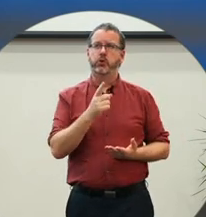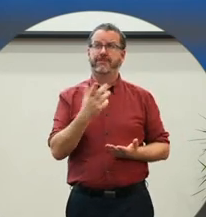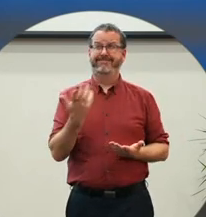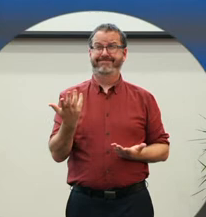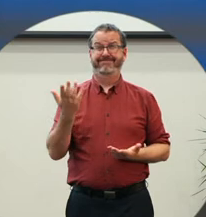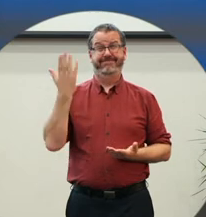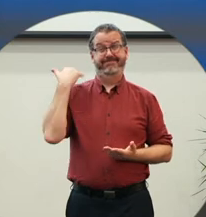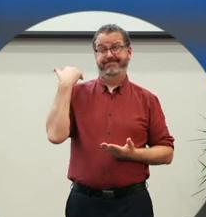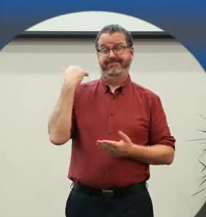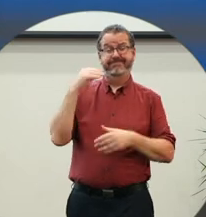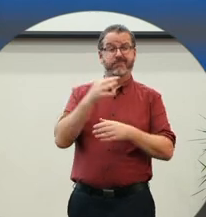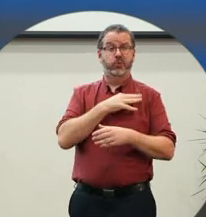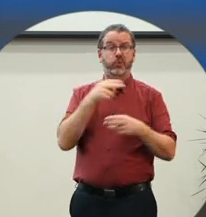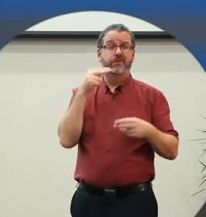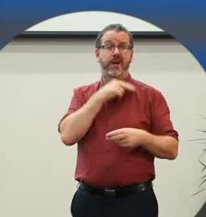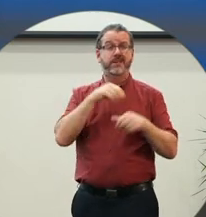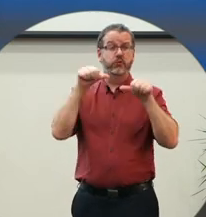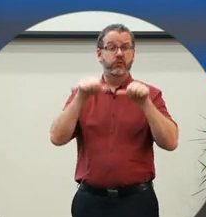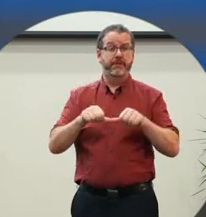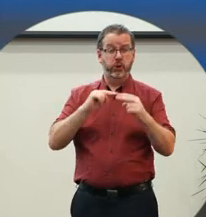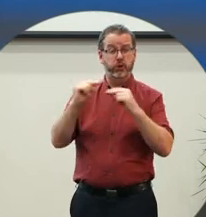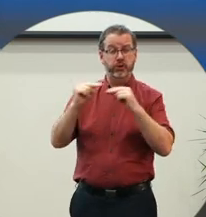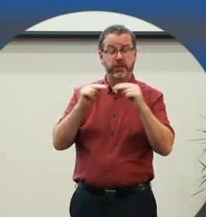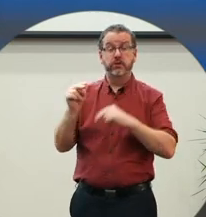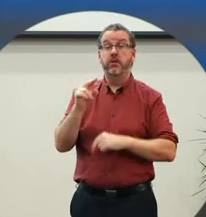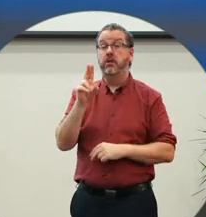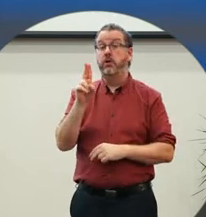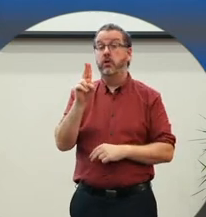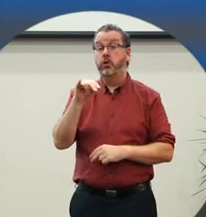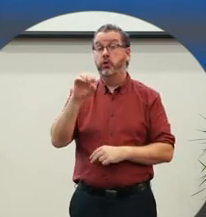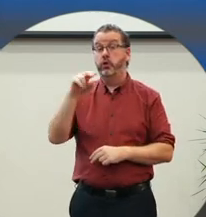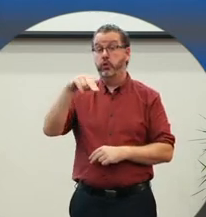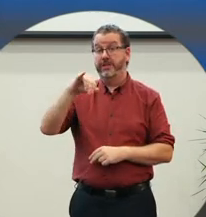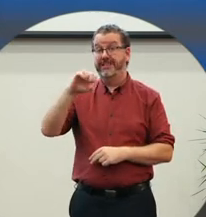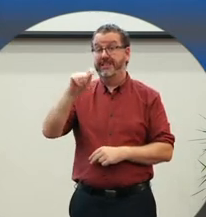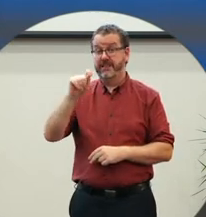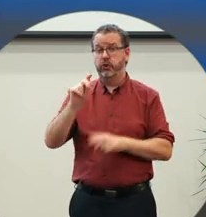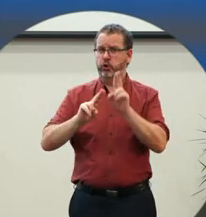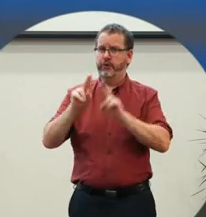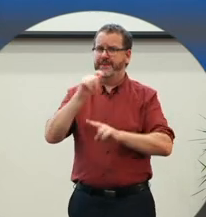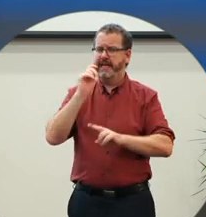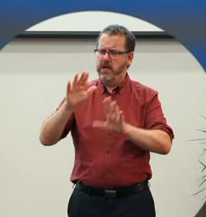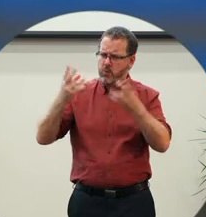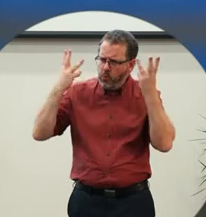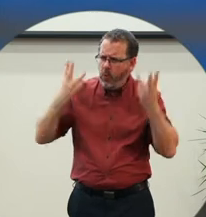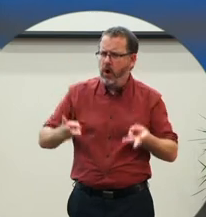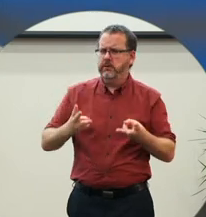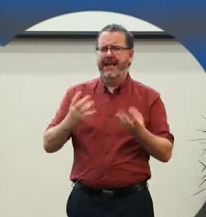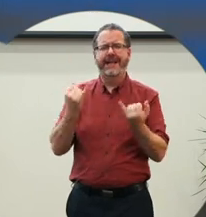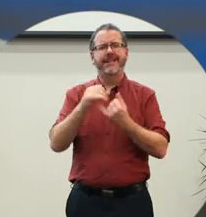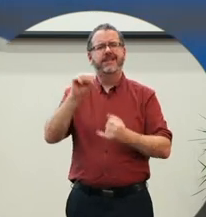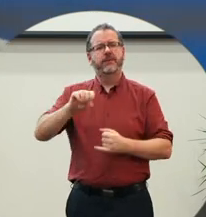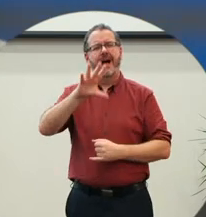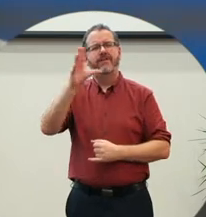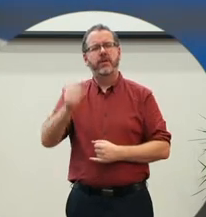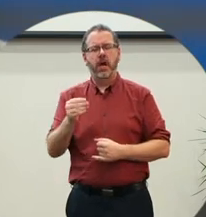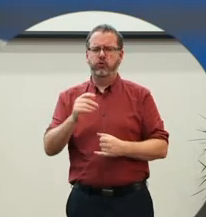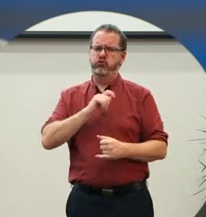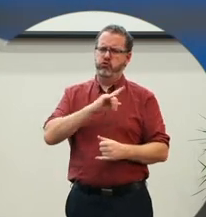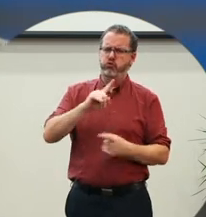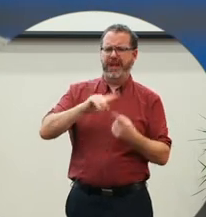during the Good Friday Agreement negotiations didn't insist on a South Africa-style peace and reconciliation